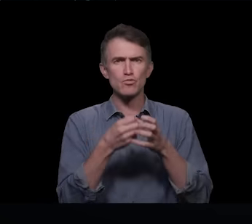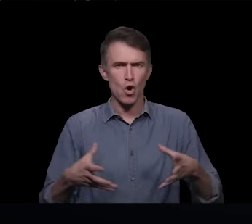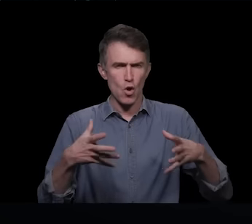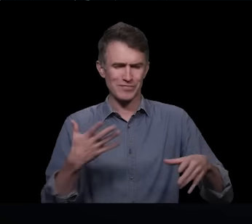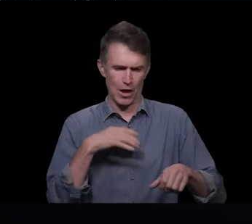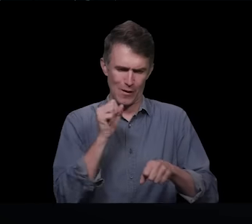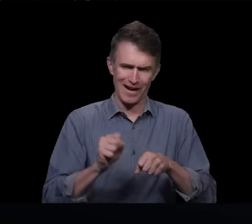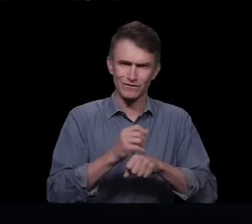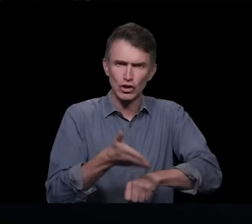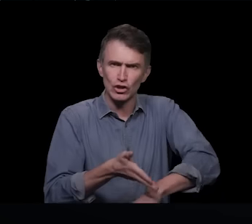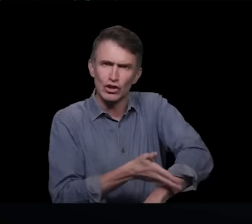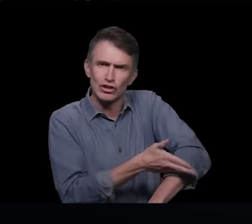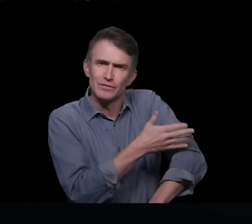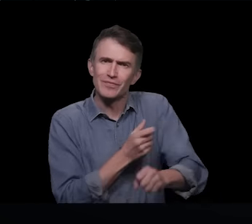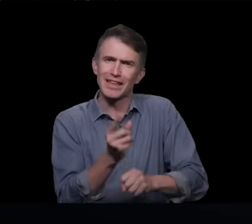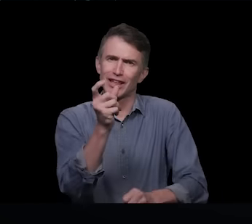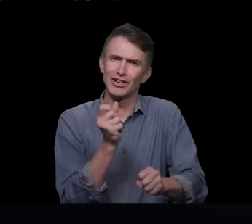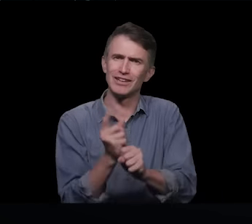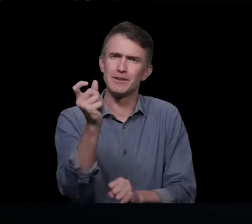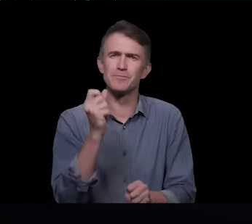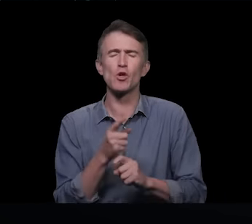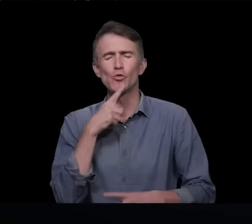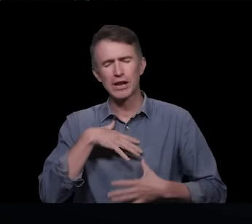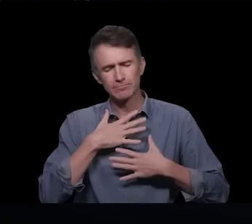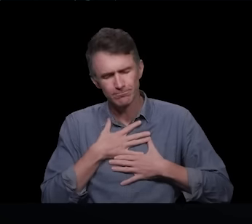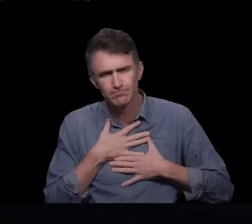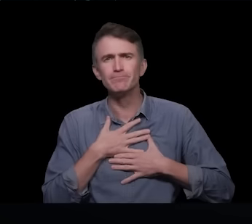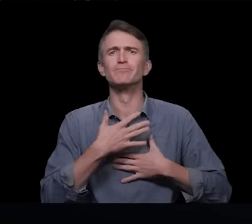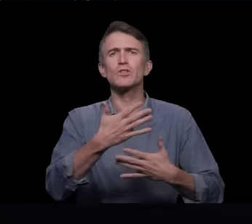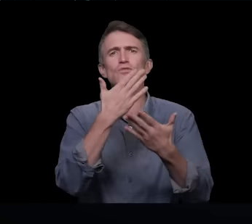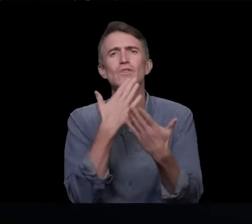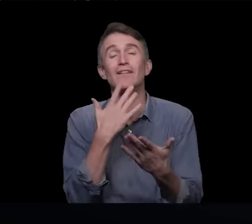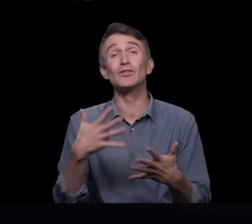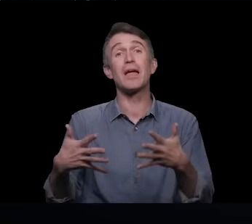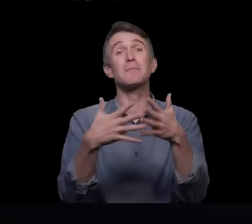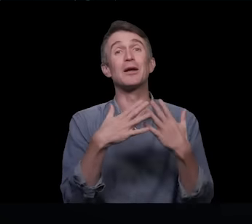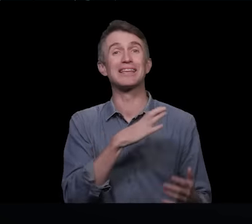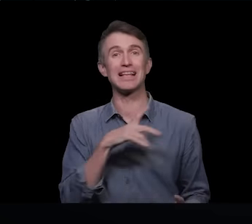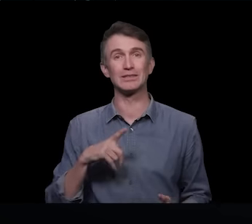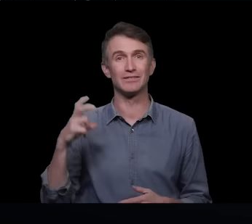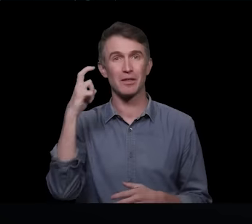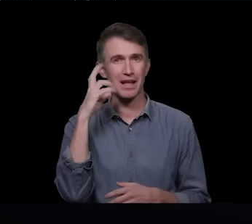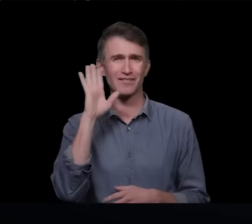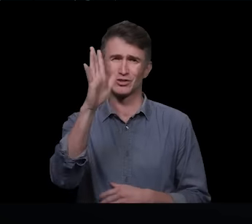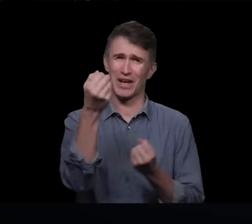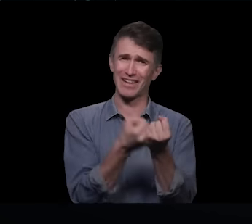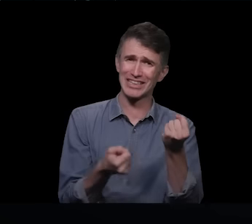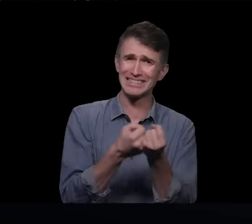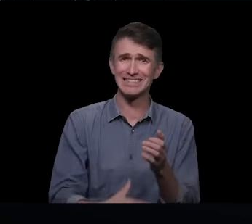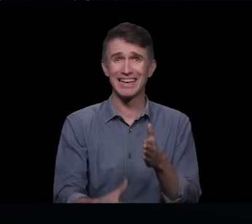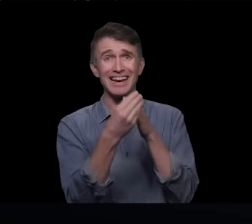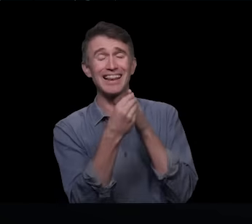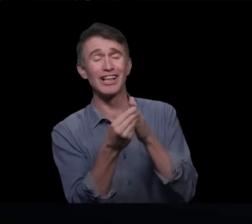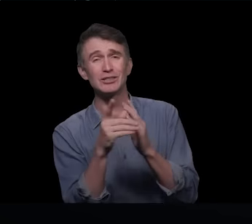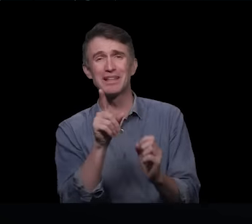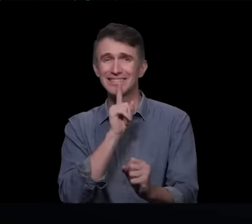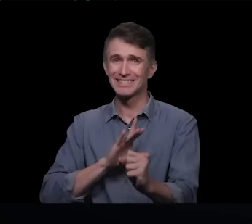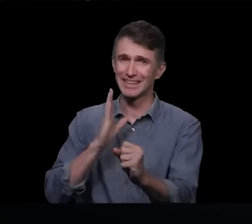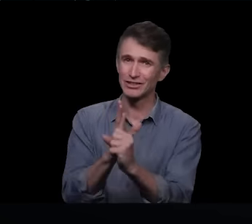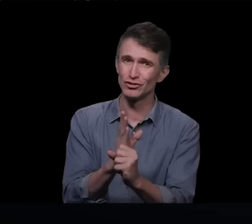as we grow our efforts year after year. We are deeply grateful to the American Council of the Blind for your